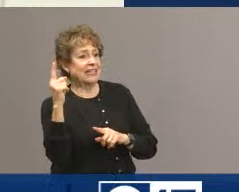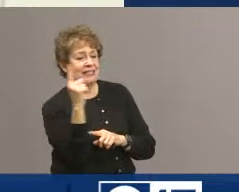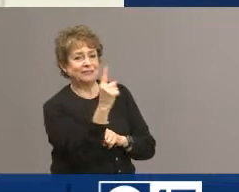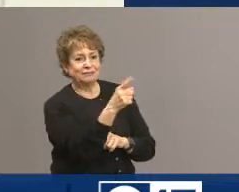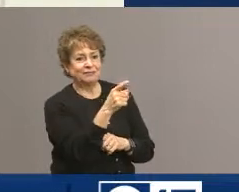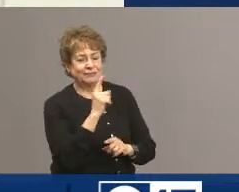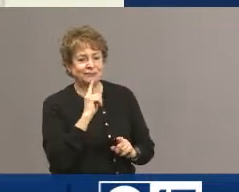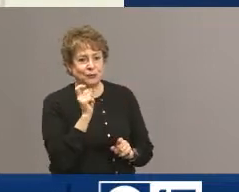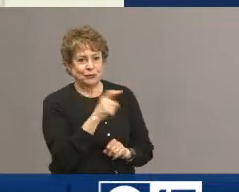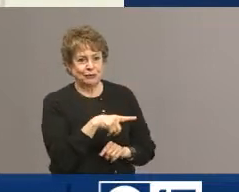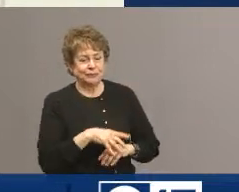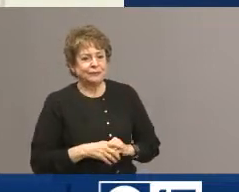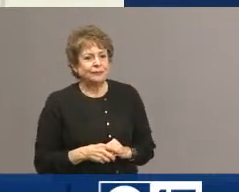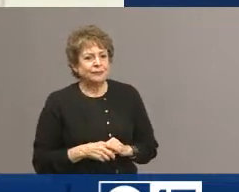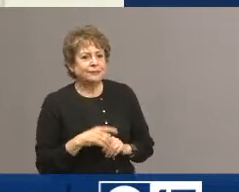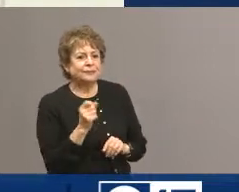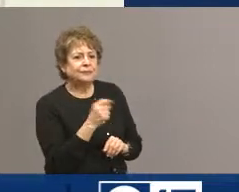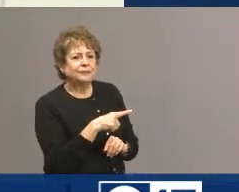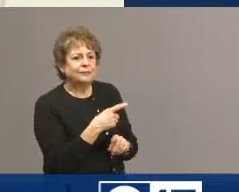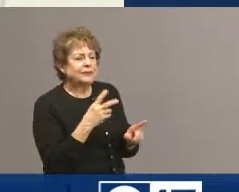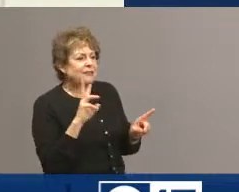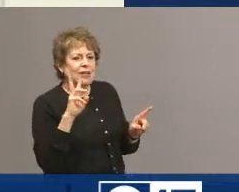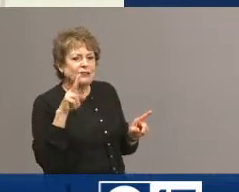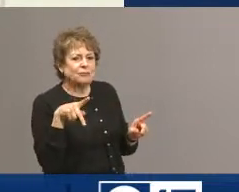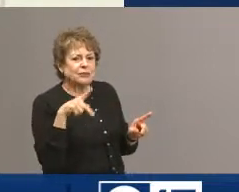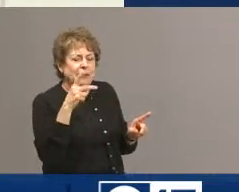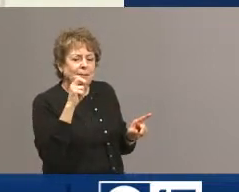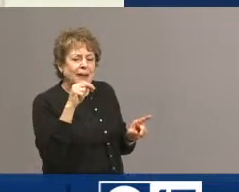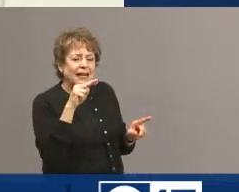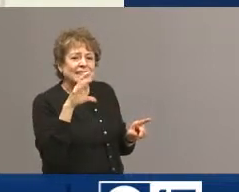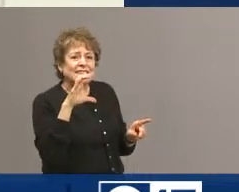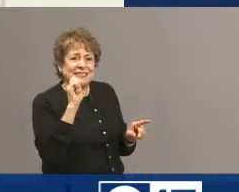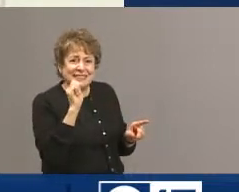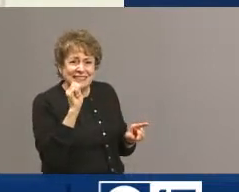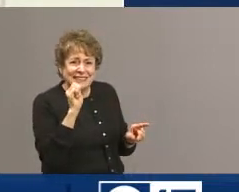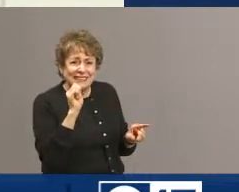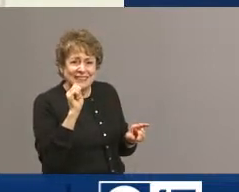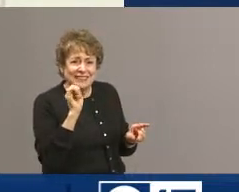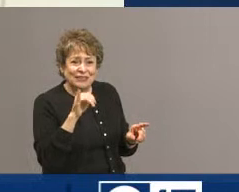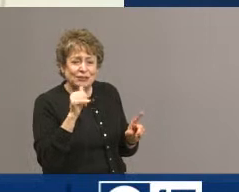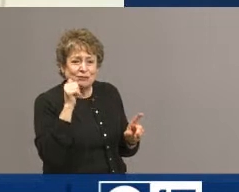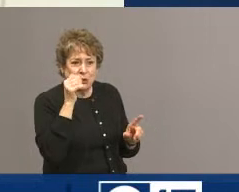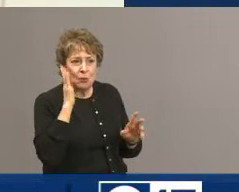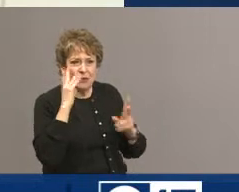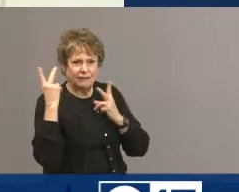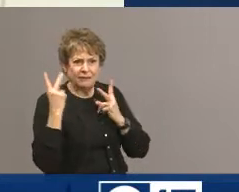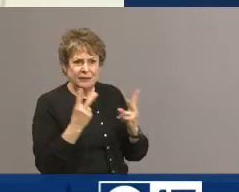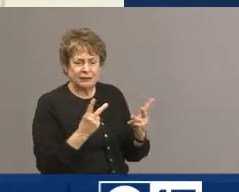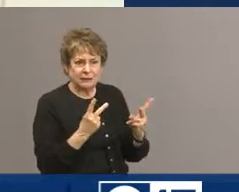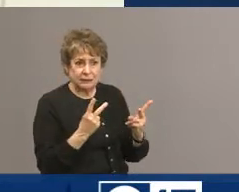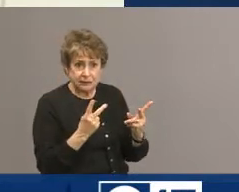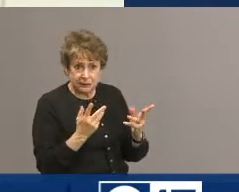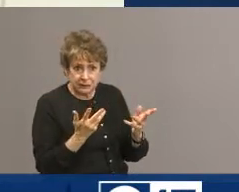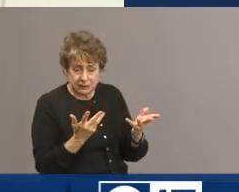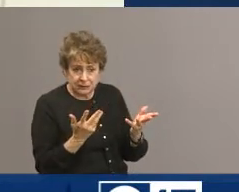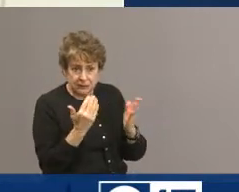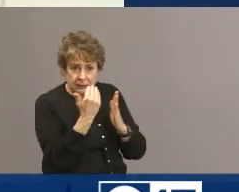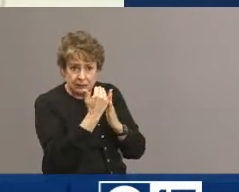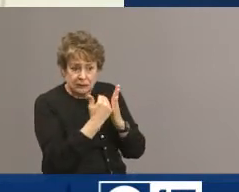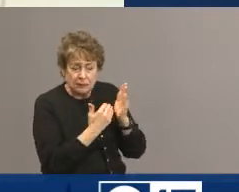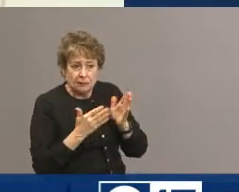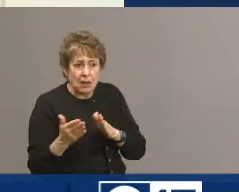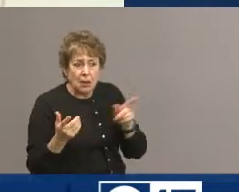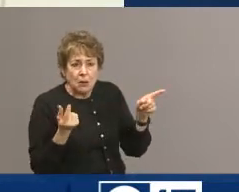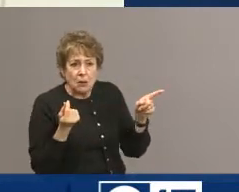visit? Yes, I believe things are changing, but it's basically to accompany Dr. Deborah Birx.